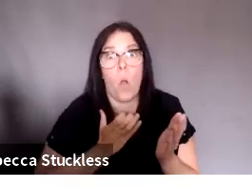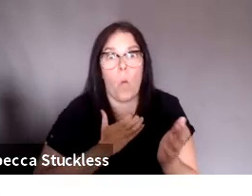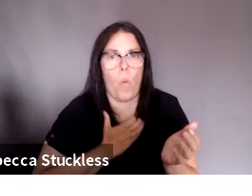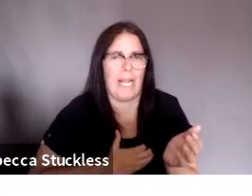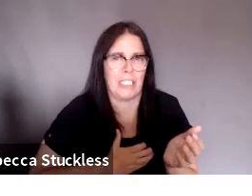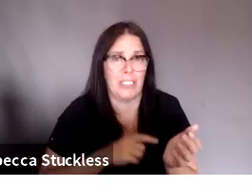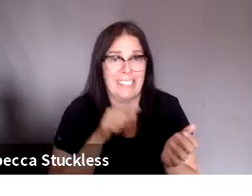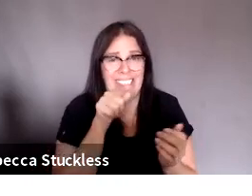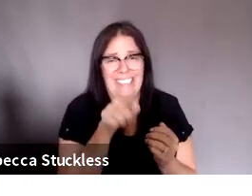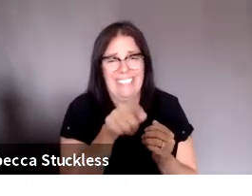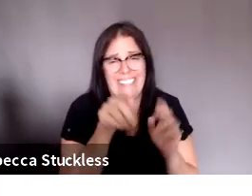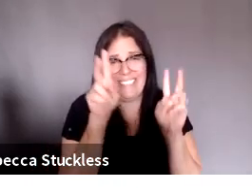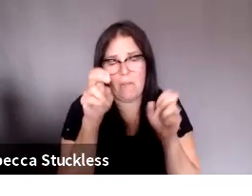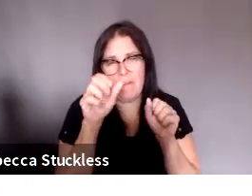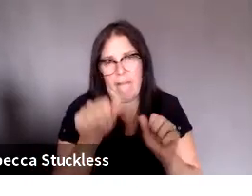about the